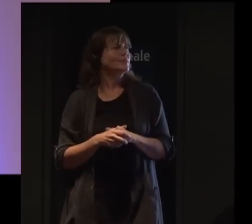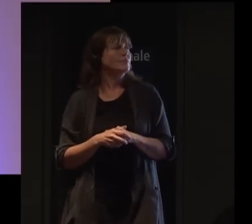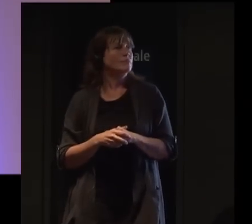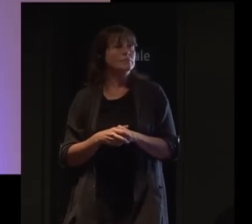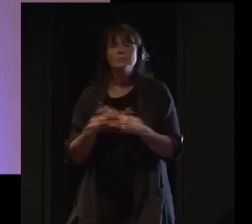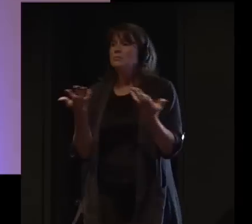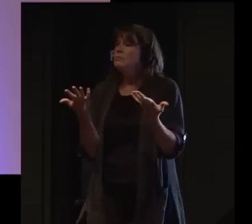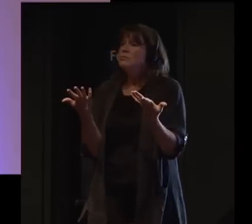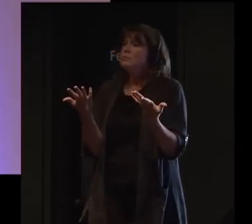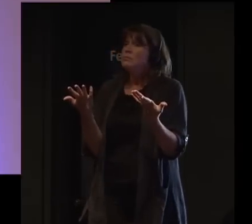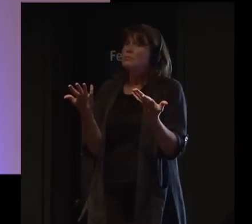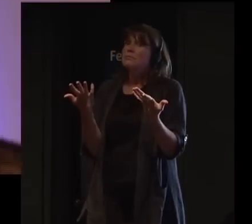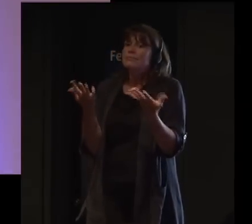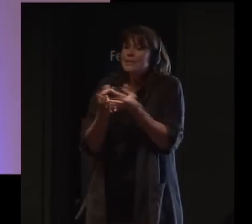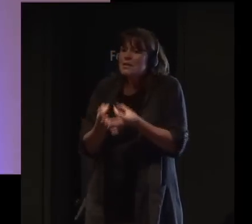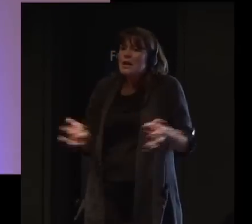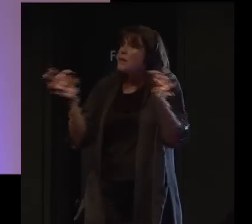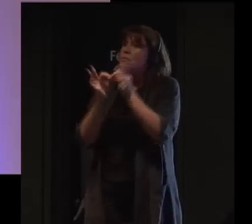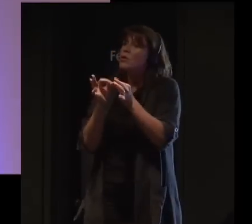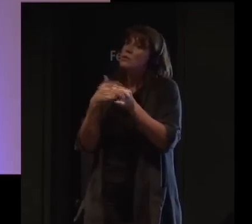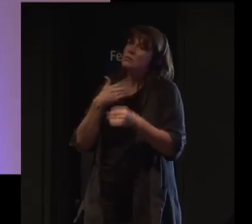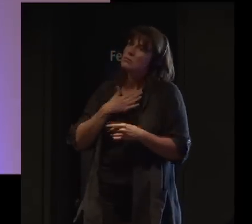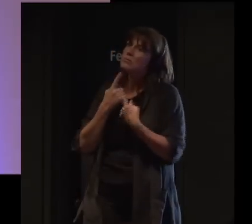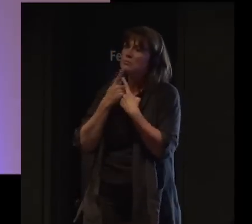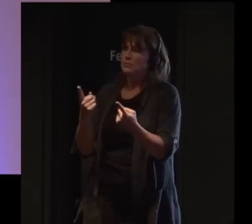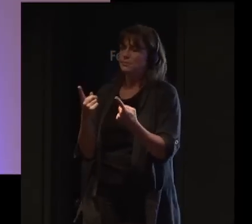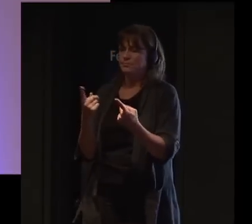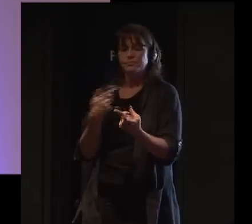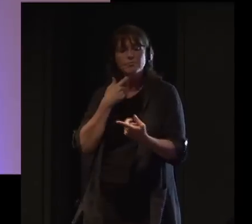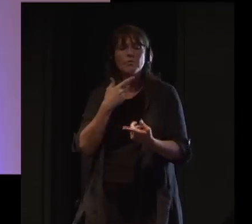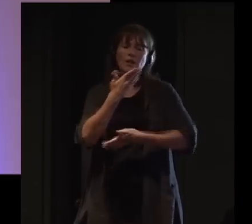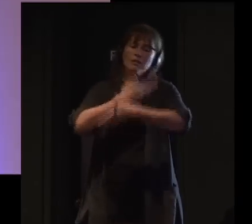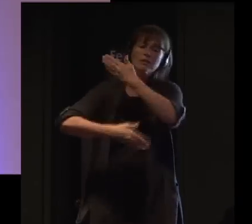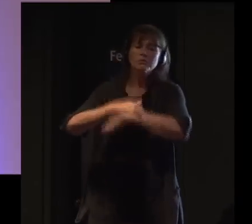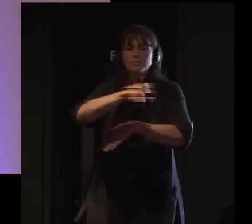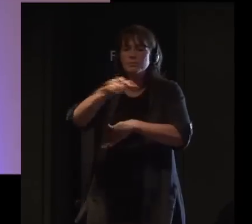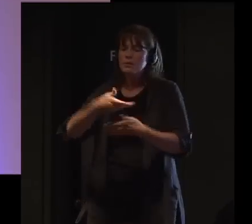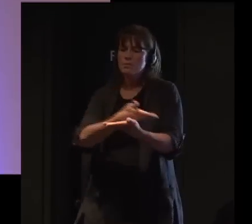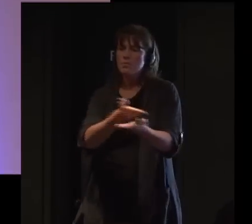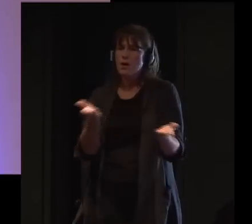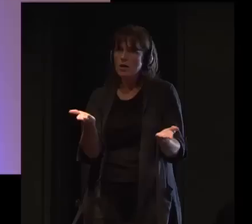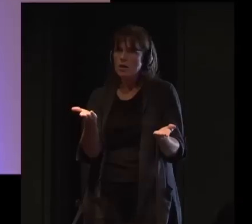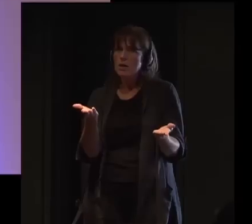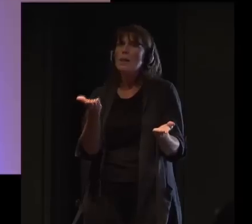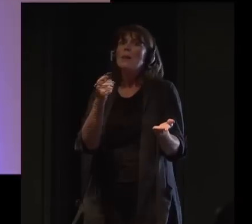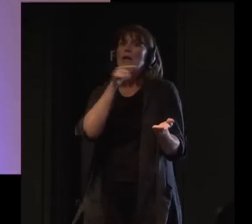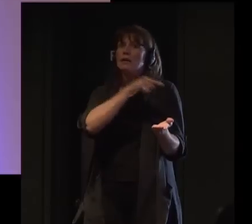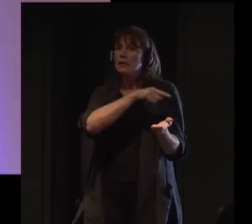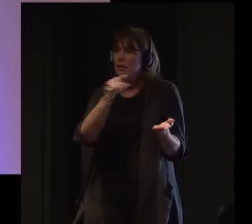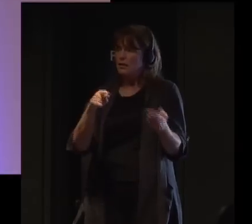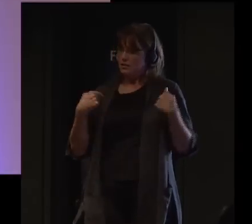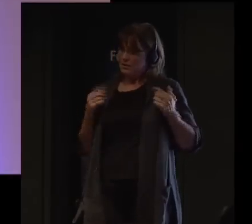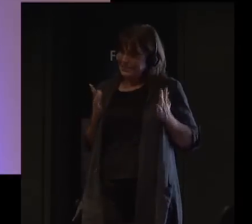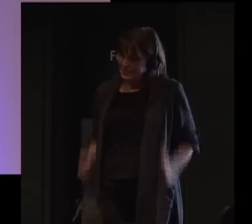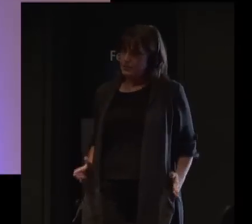What is important to stress is that when we speak about people with disabilities, we speak about